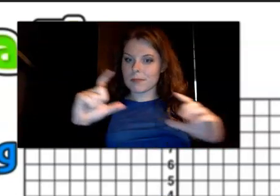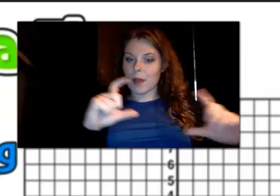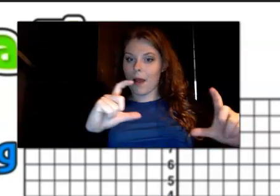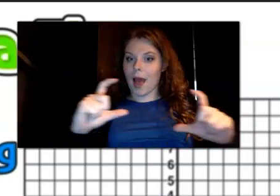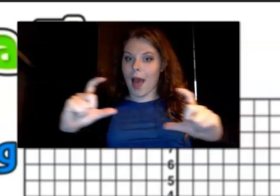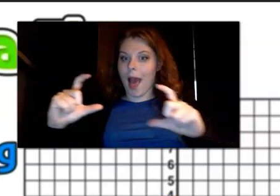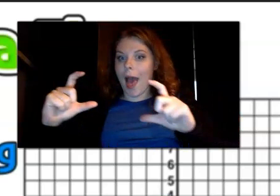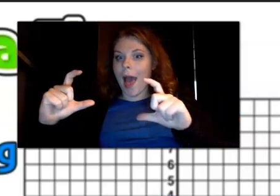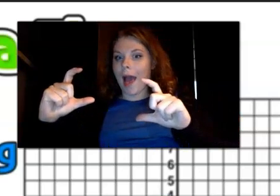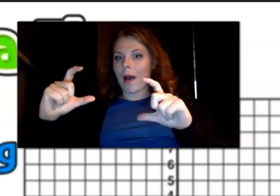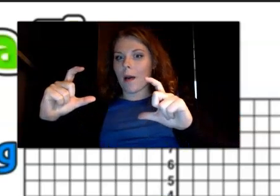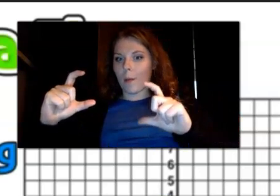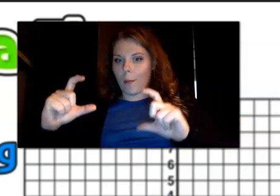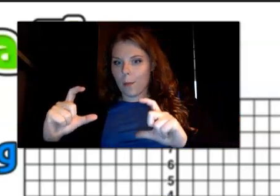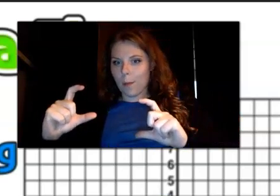y coordinates.